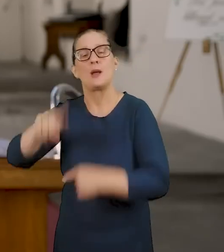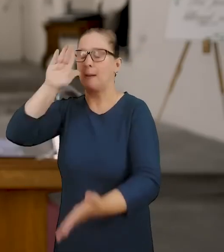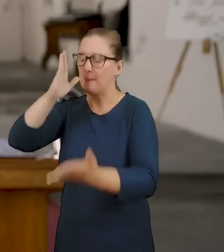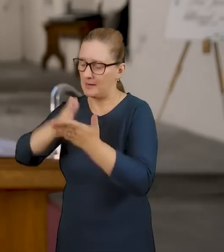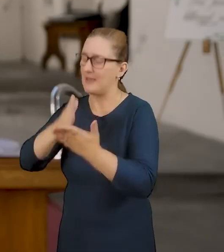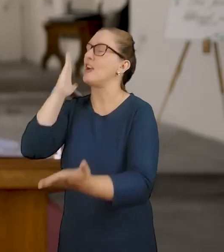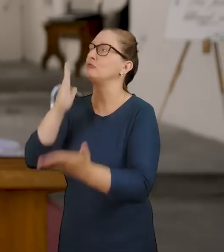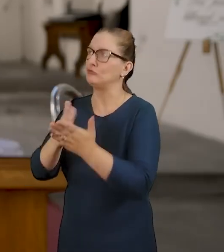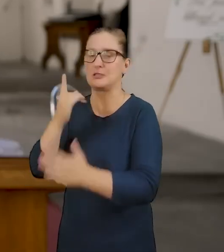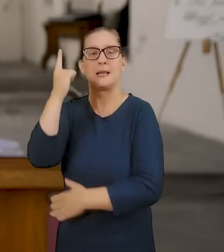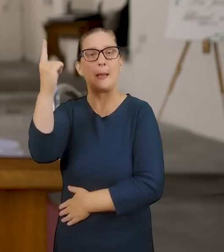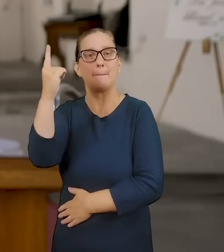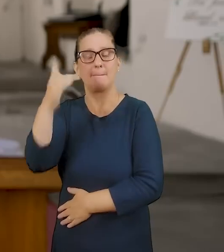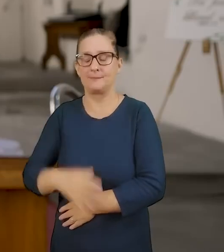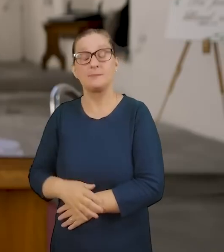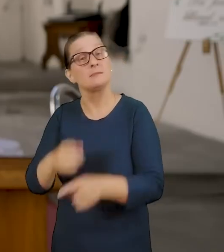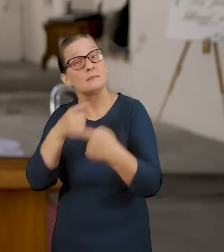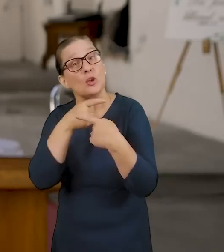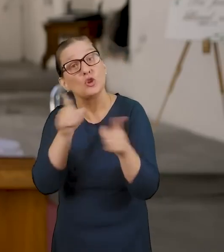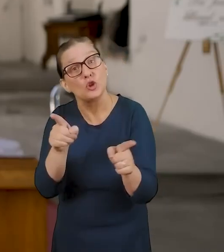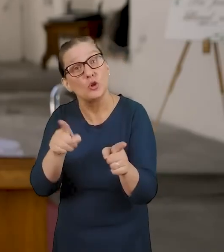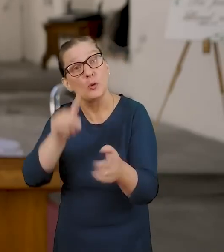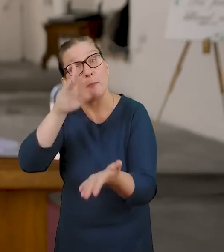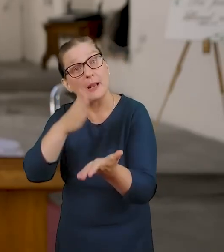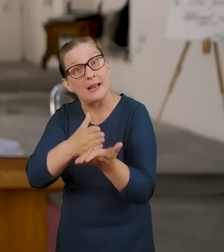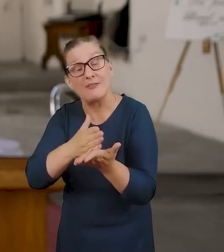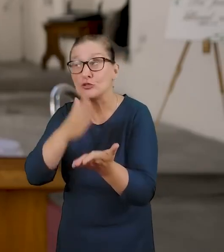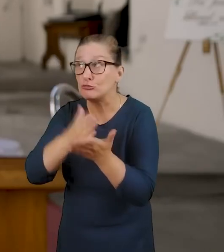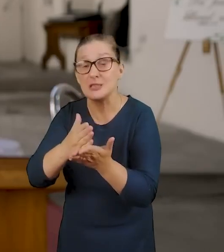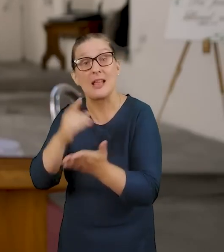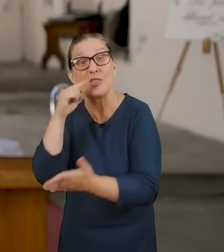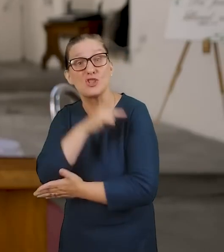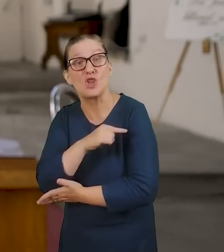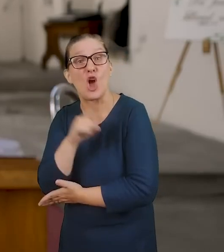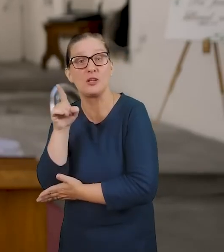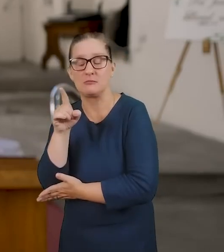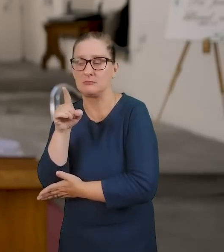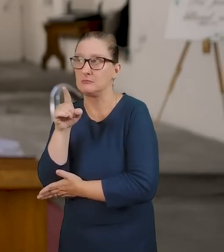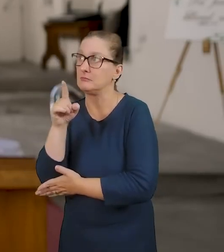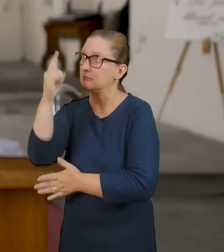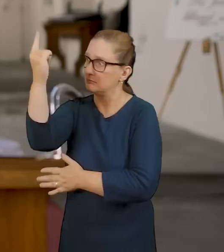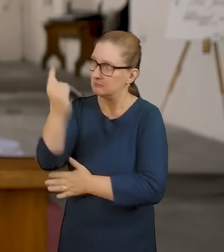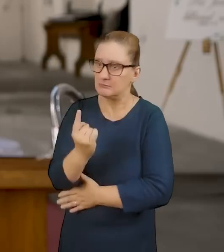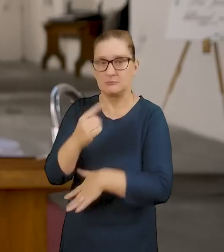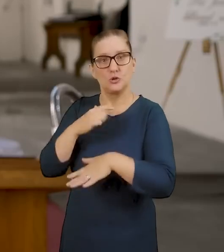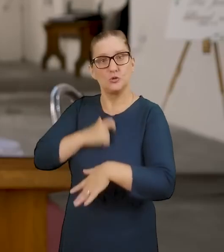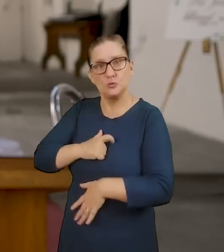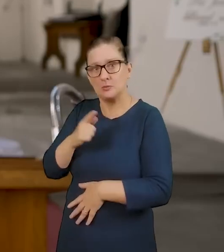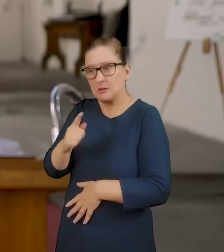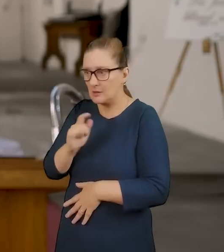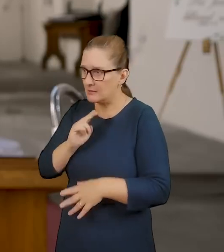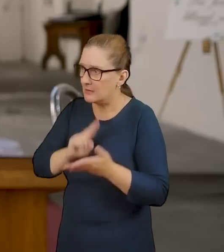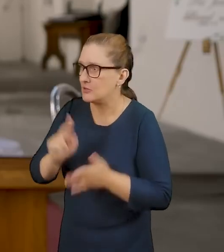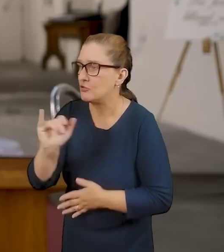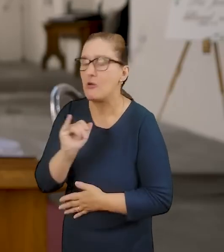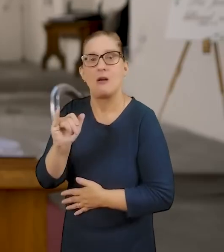exist? We believe and trust in him. Do you believe and trust in God the Son, who took